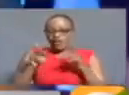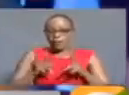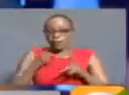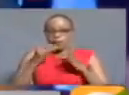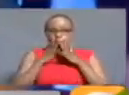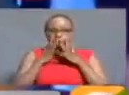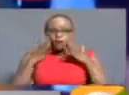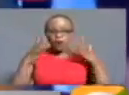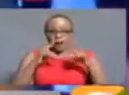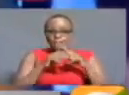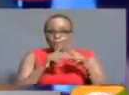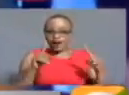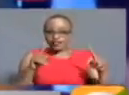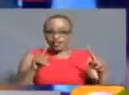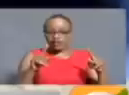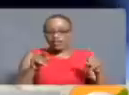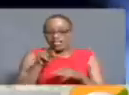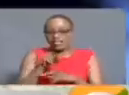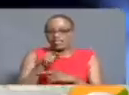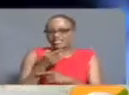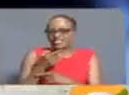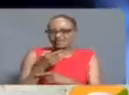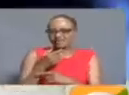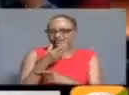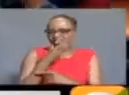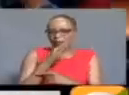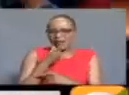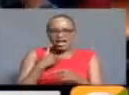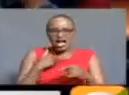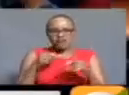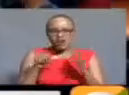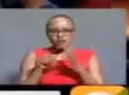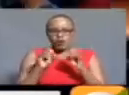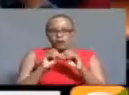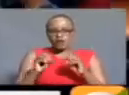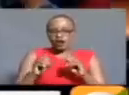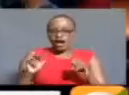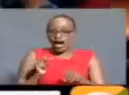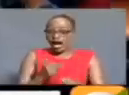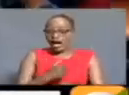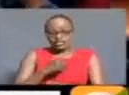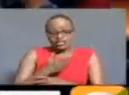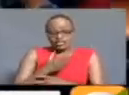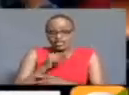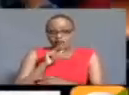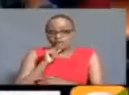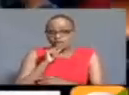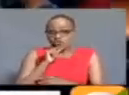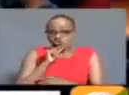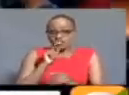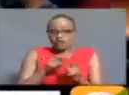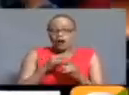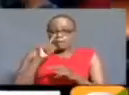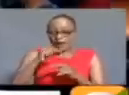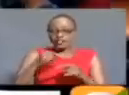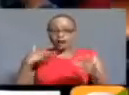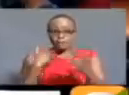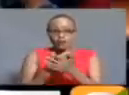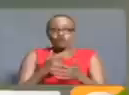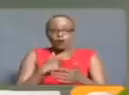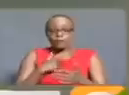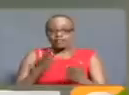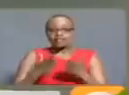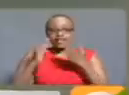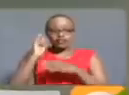nyeupe ilhali wanaume hawana vikwazo hivyo. For guys we have to merit. You have to prove to me you will